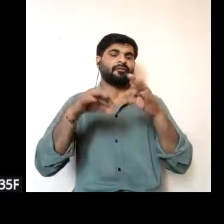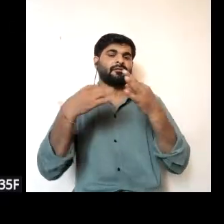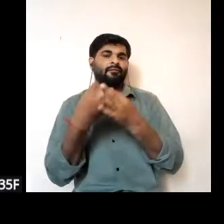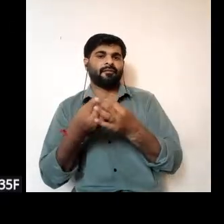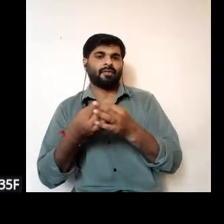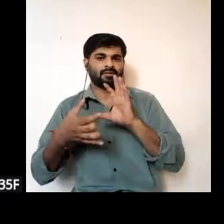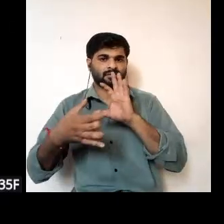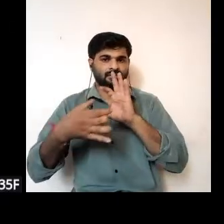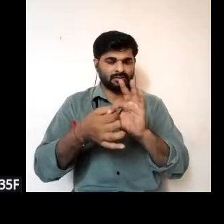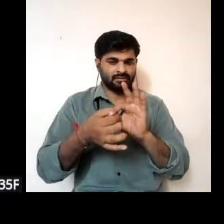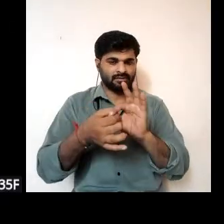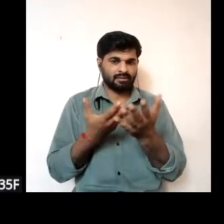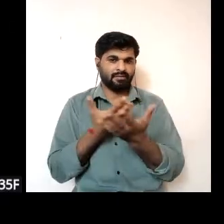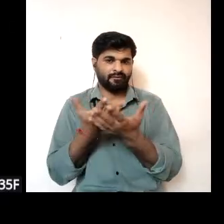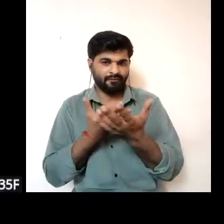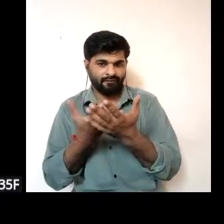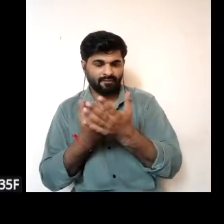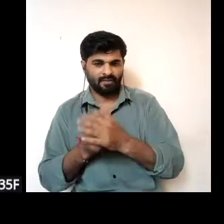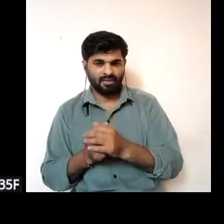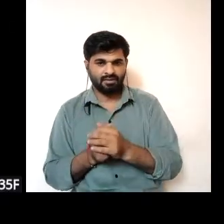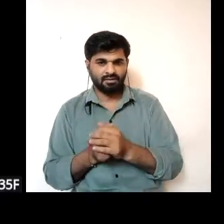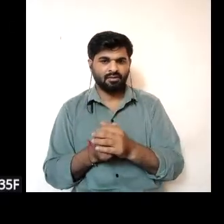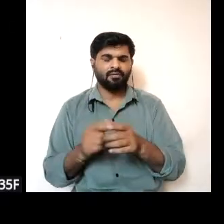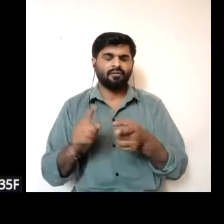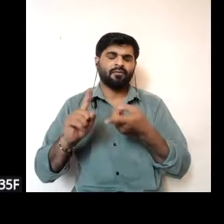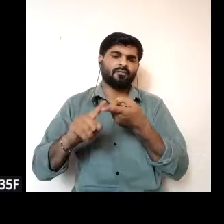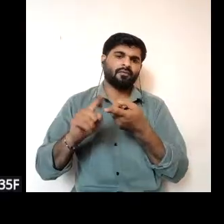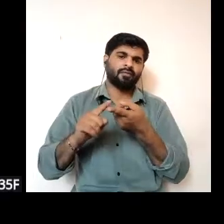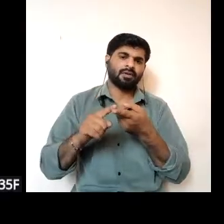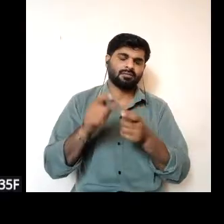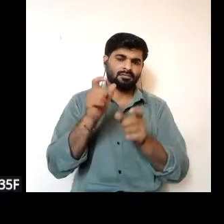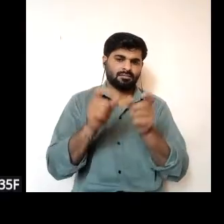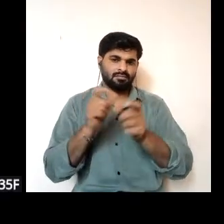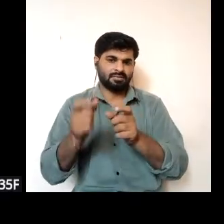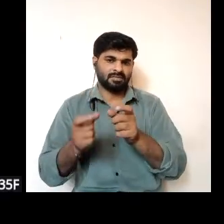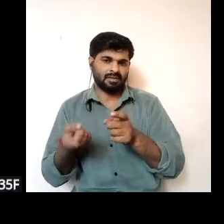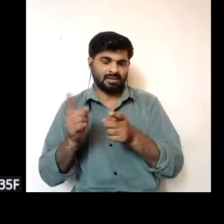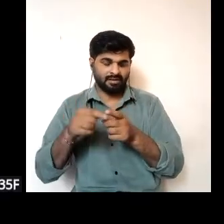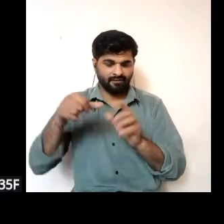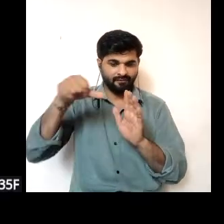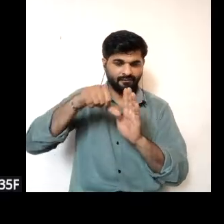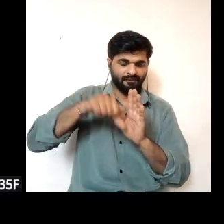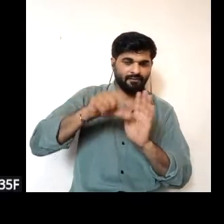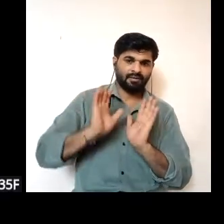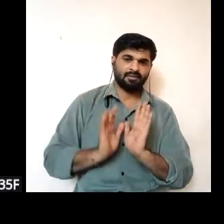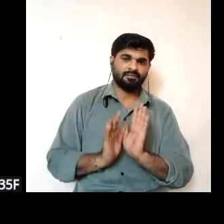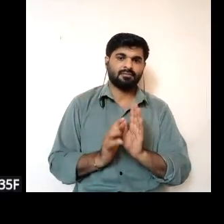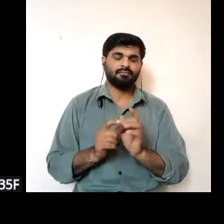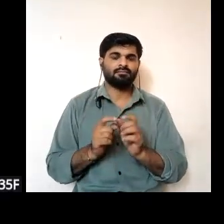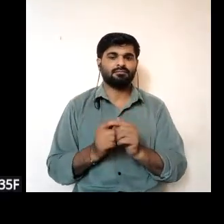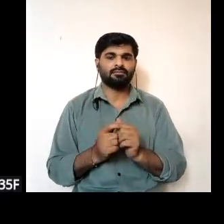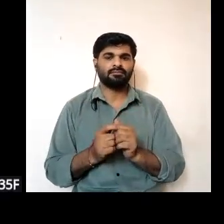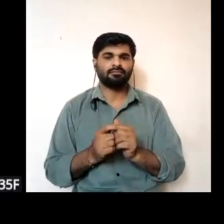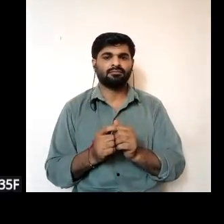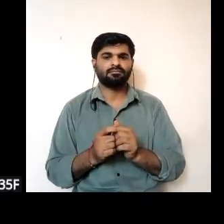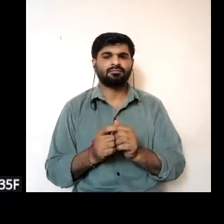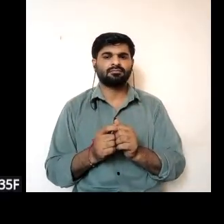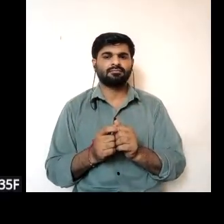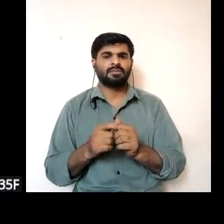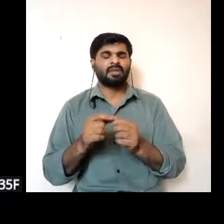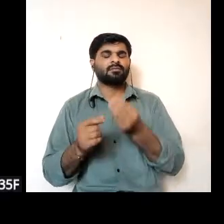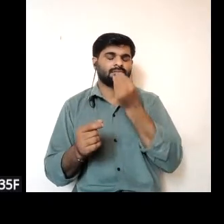a person wash themselves, etc. People felt, the question needs to be, it may not be easily possible.